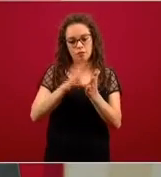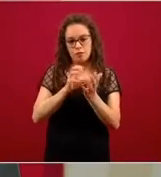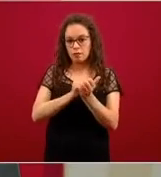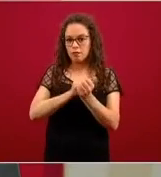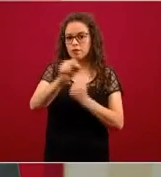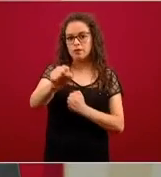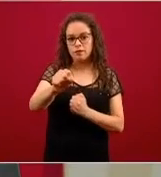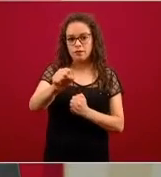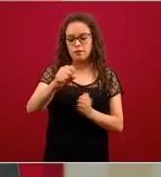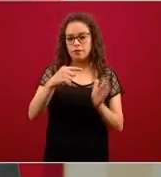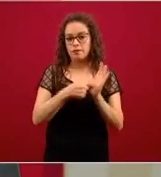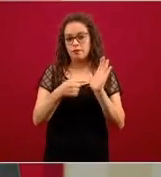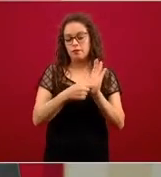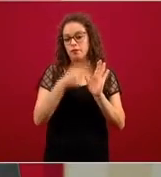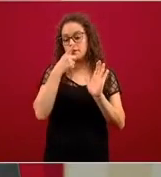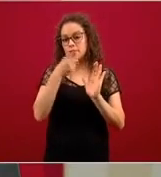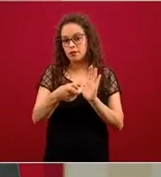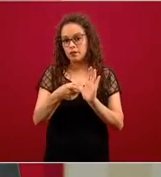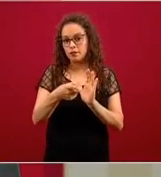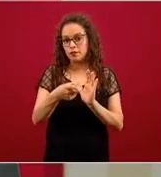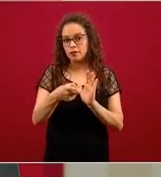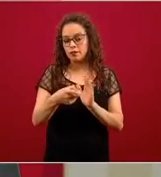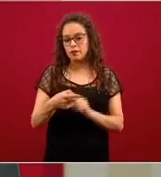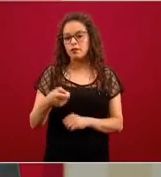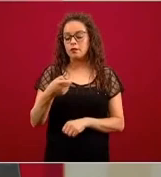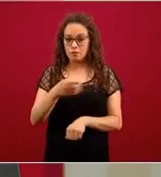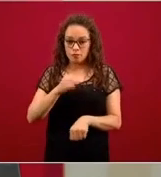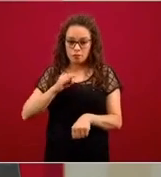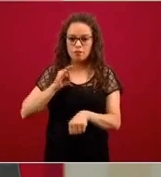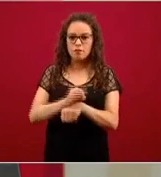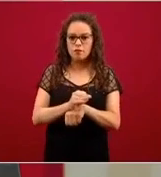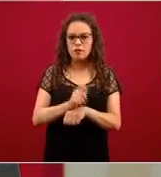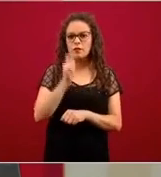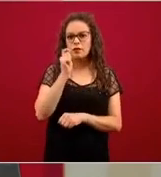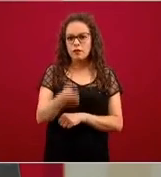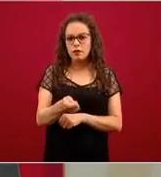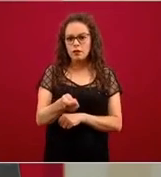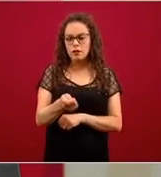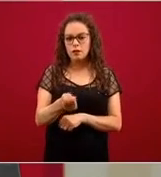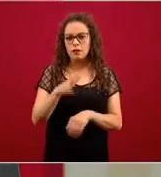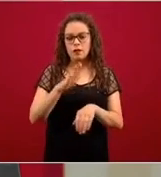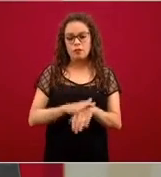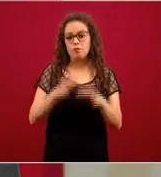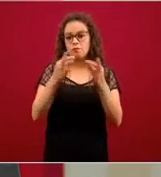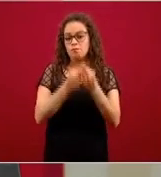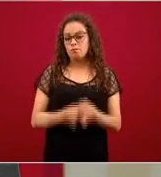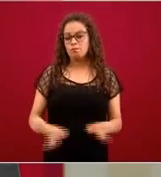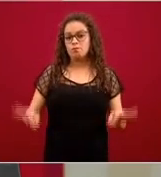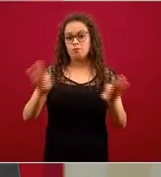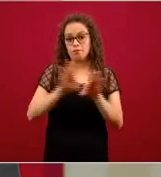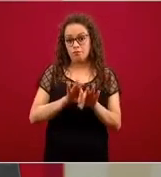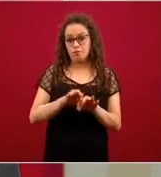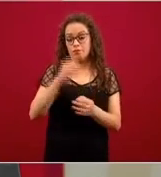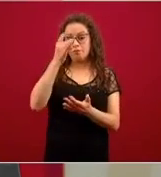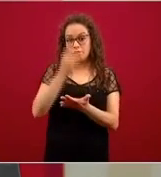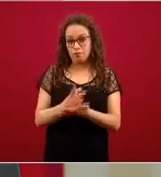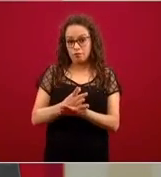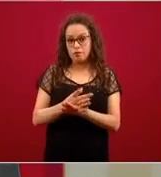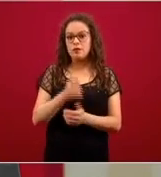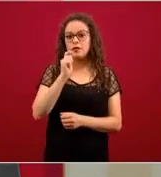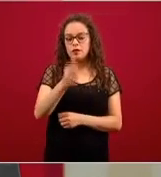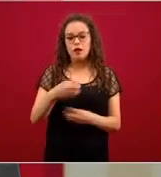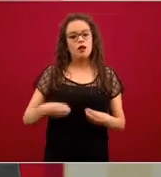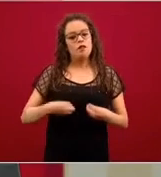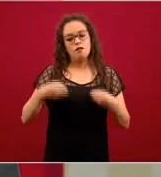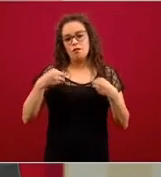official messages that are backed up by the Constitution to protect one of the most important, maybe the